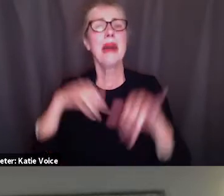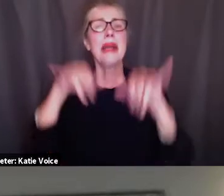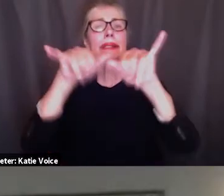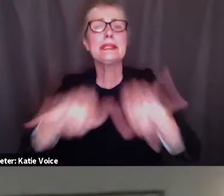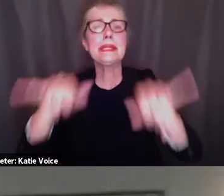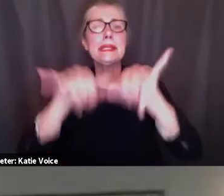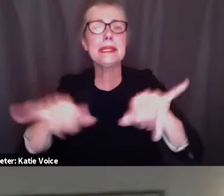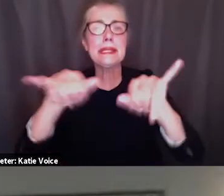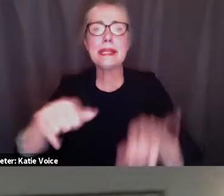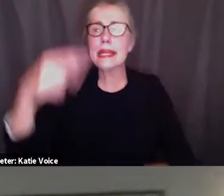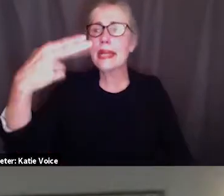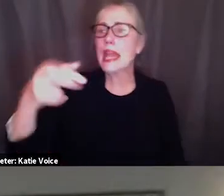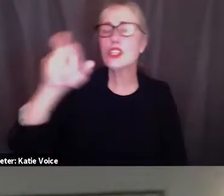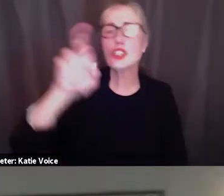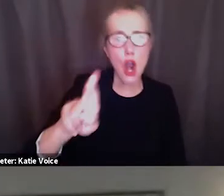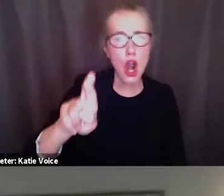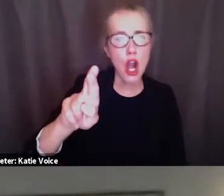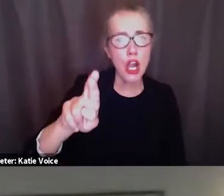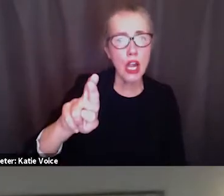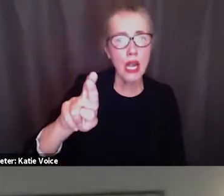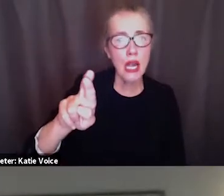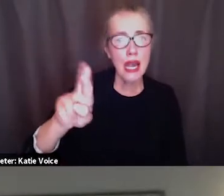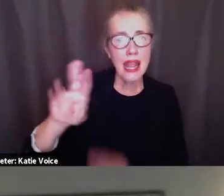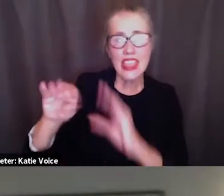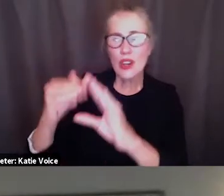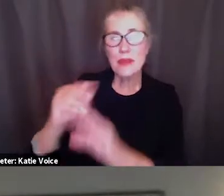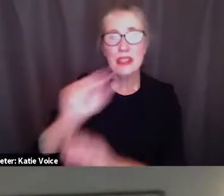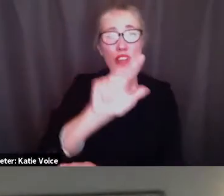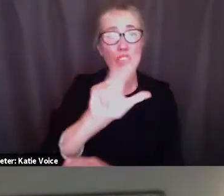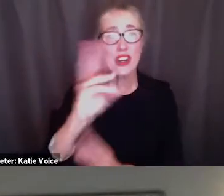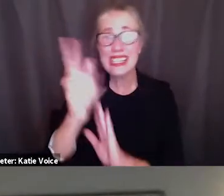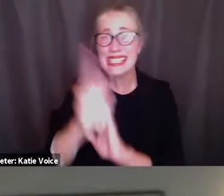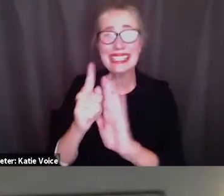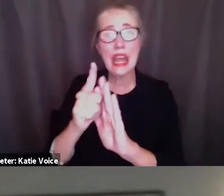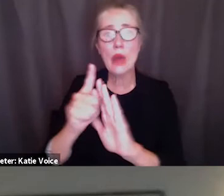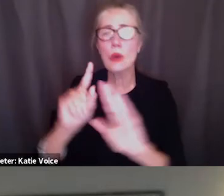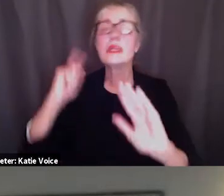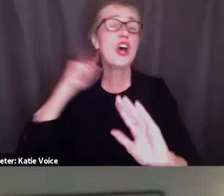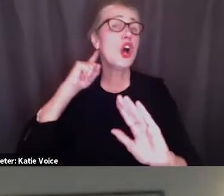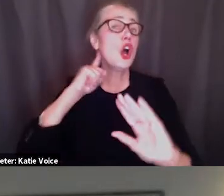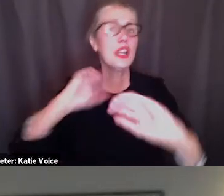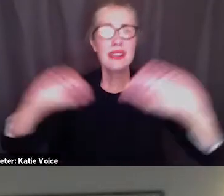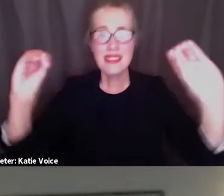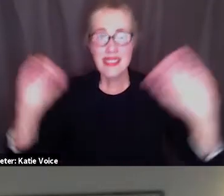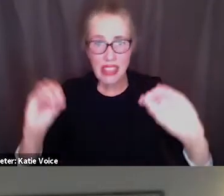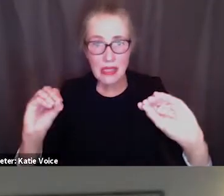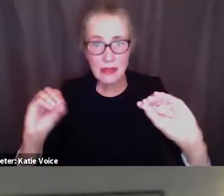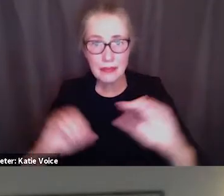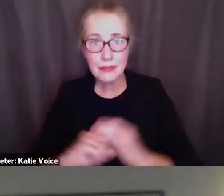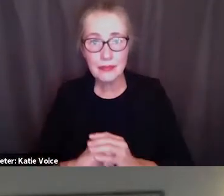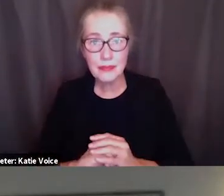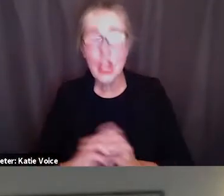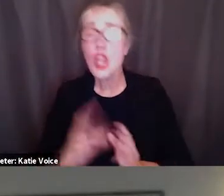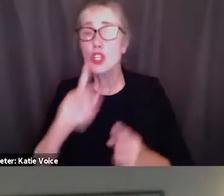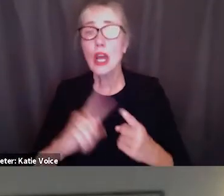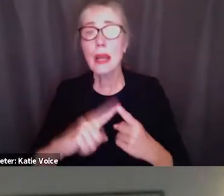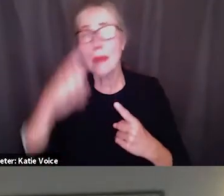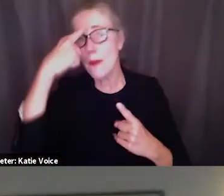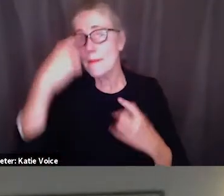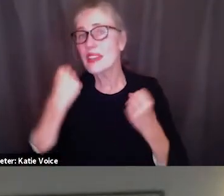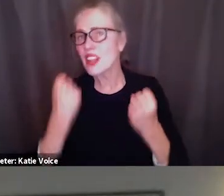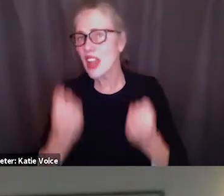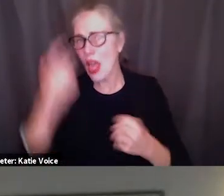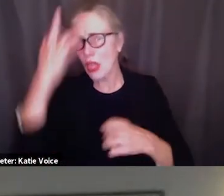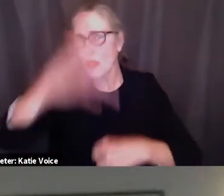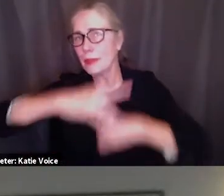HR's inbox for 36 hours. I have yet to receive a response. You guys talk about mental health all the time, yet